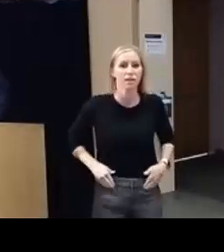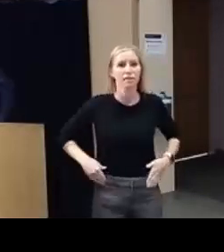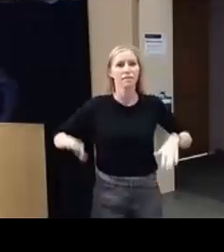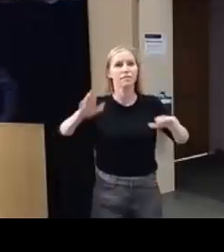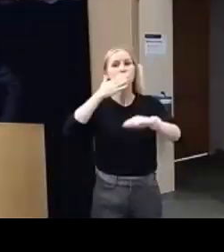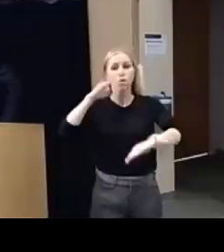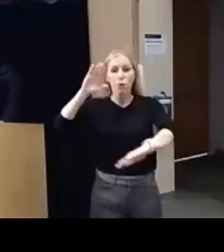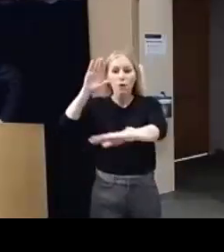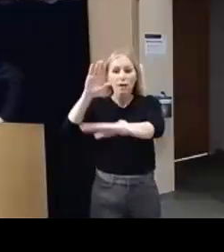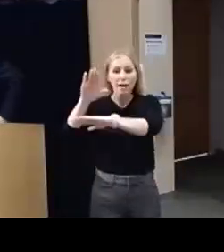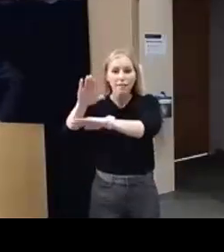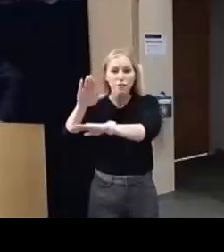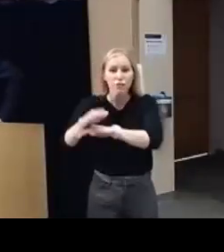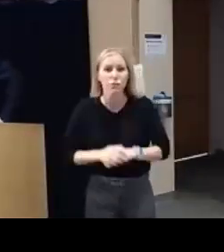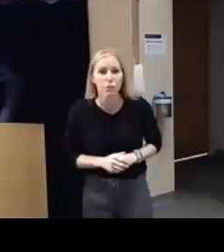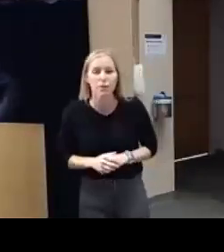Good afternoon, everyone.